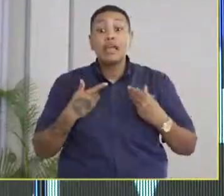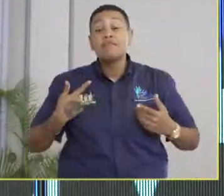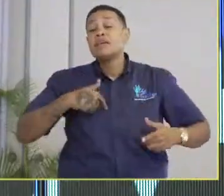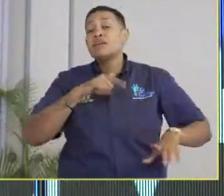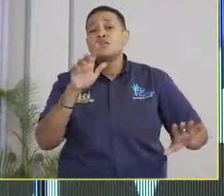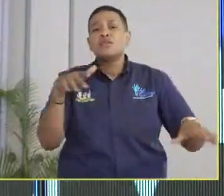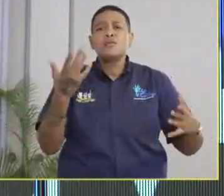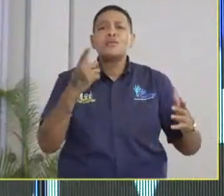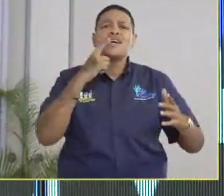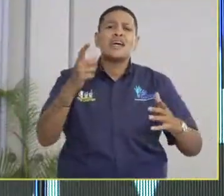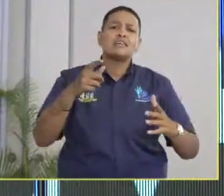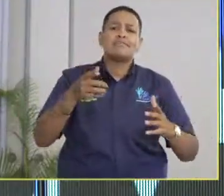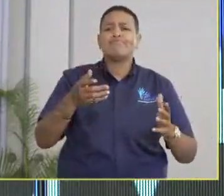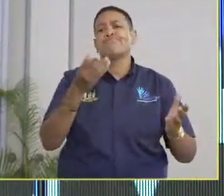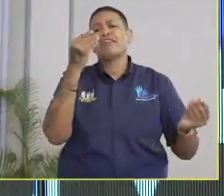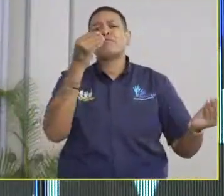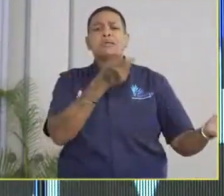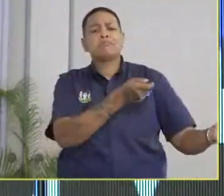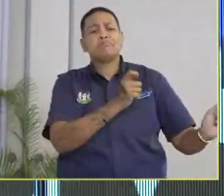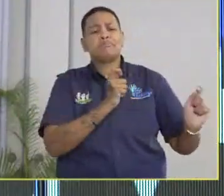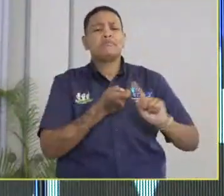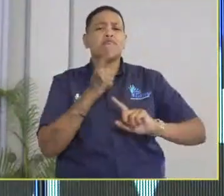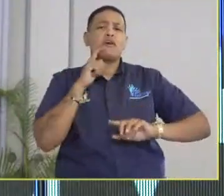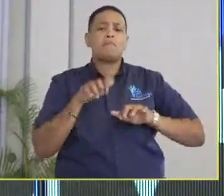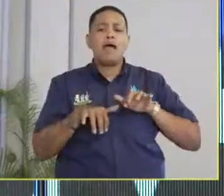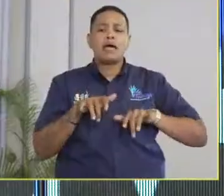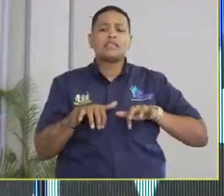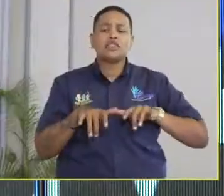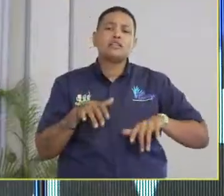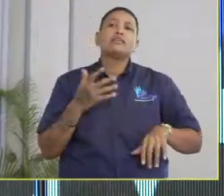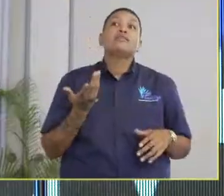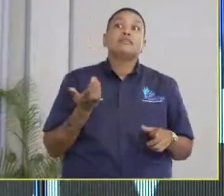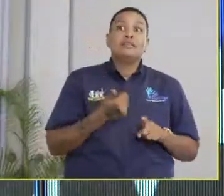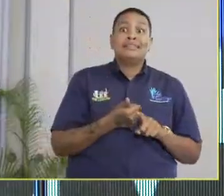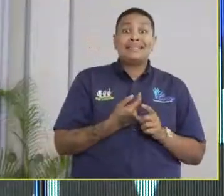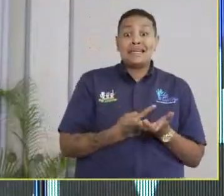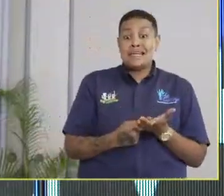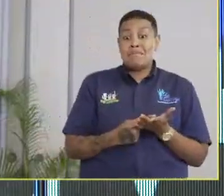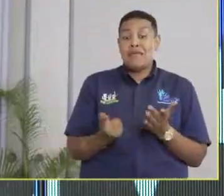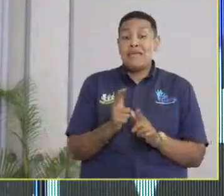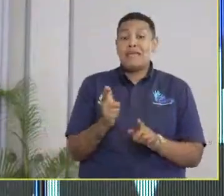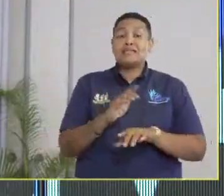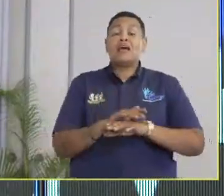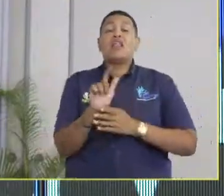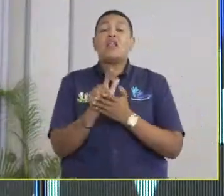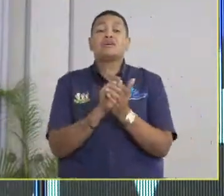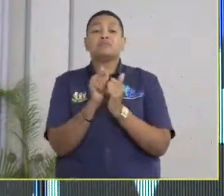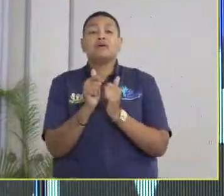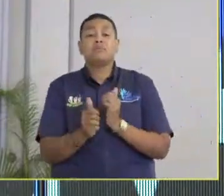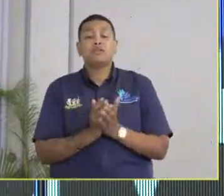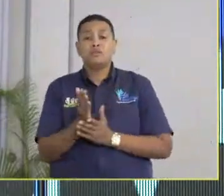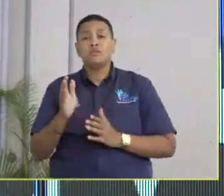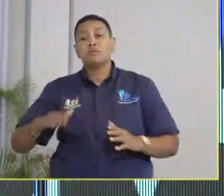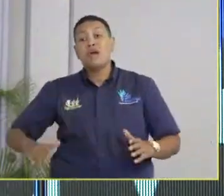to extract from the Hansards the debates on bills in the Parliament.